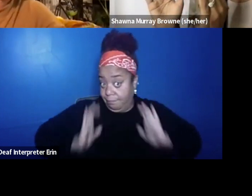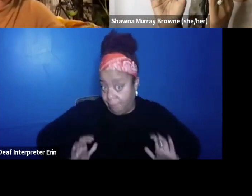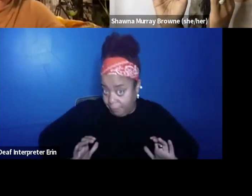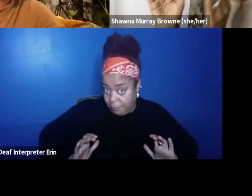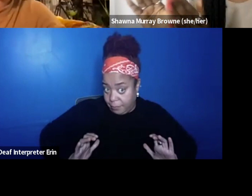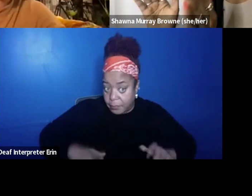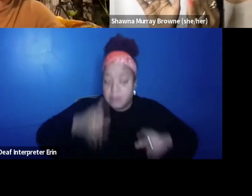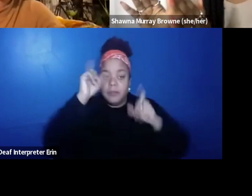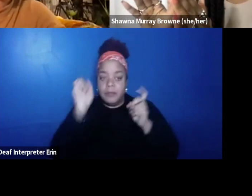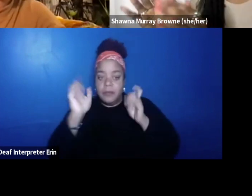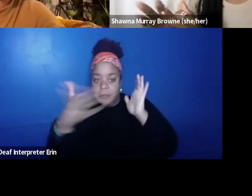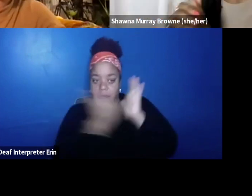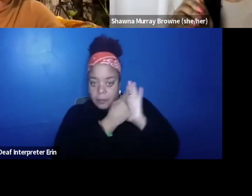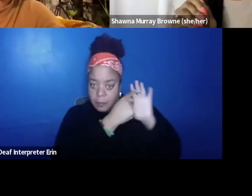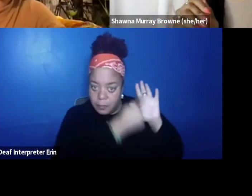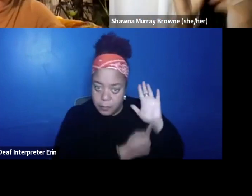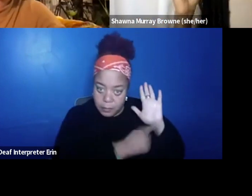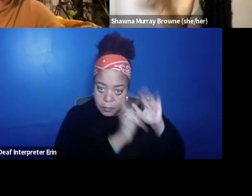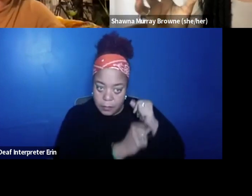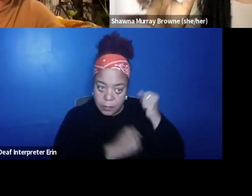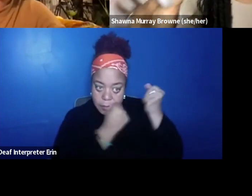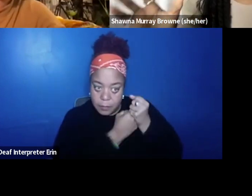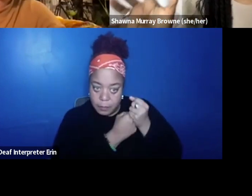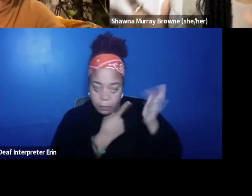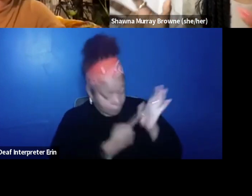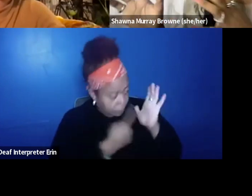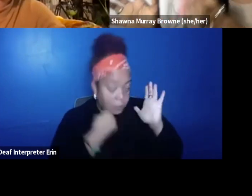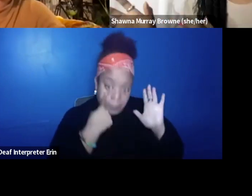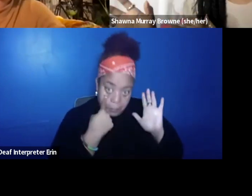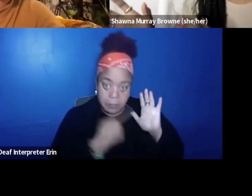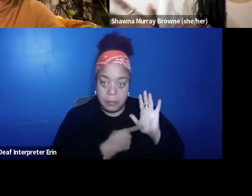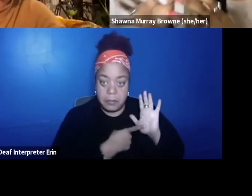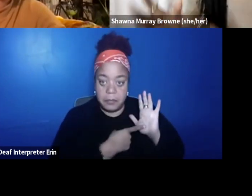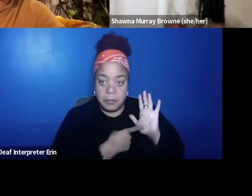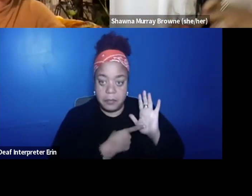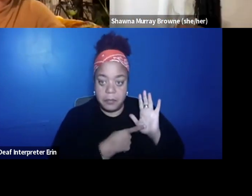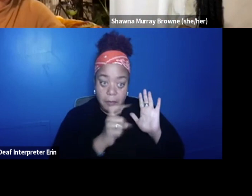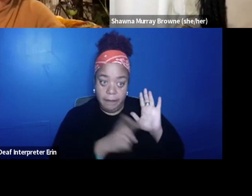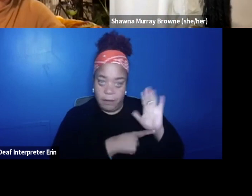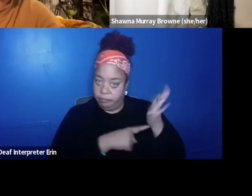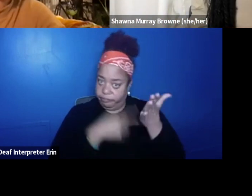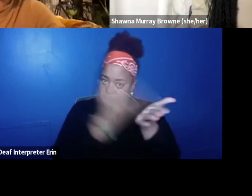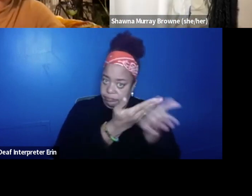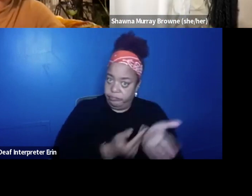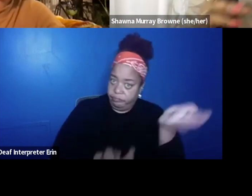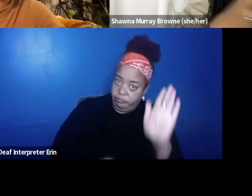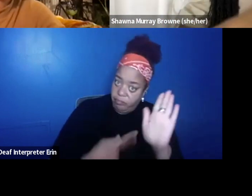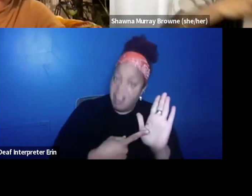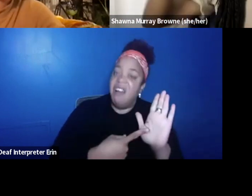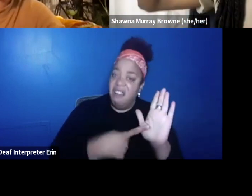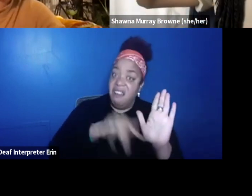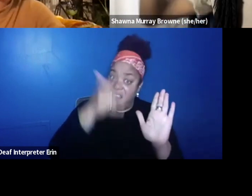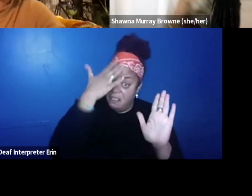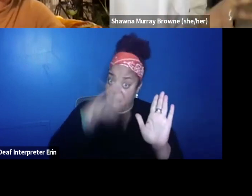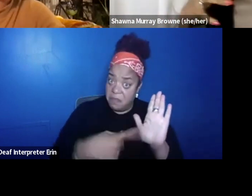supports is in the record, right? But these all are also the same records that can be pulled in the court system,